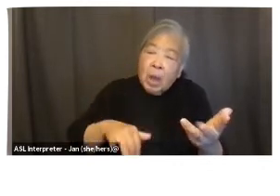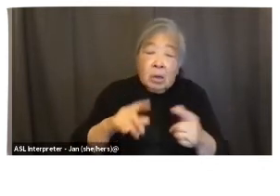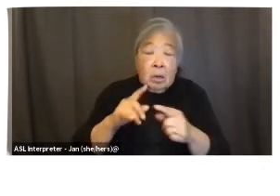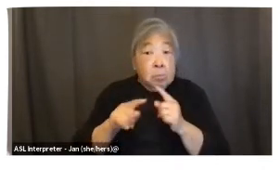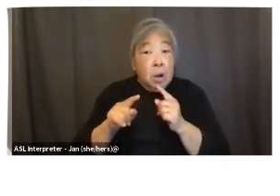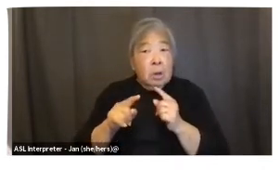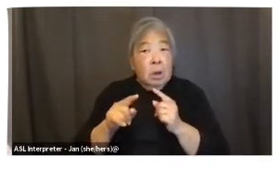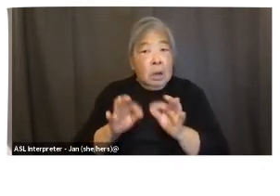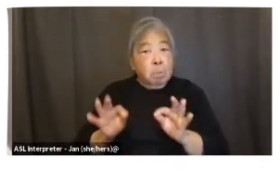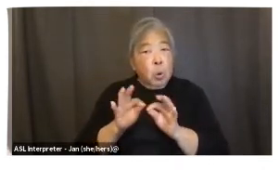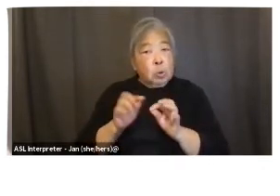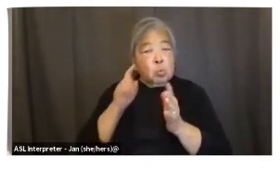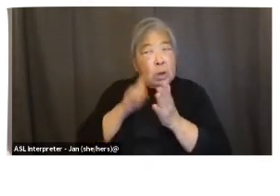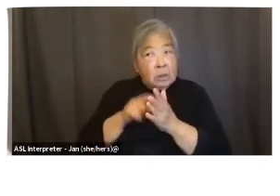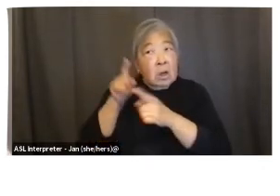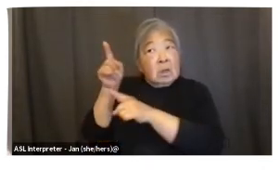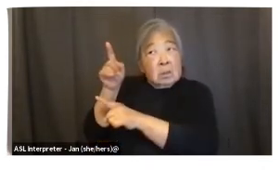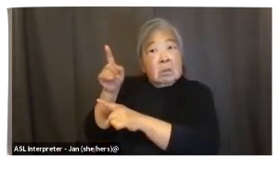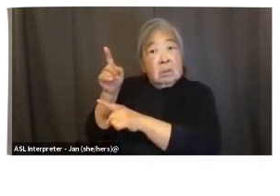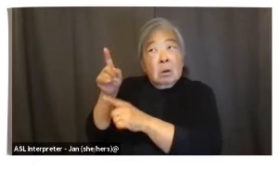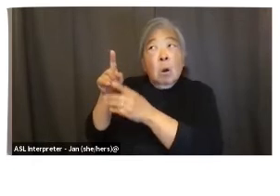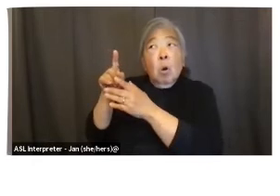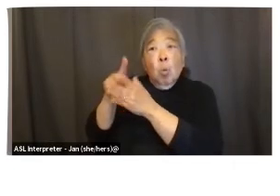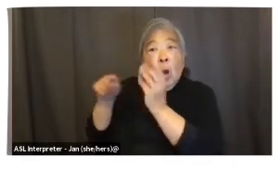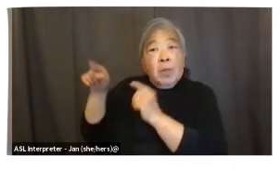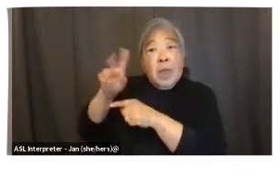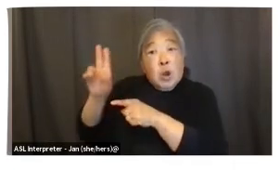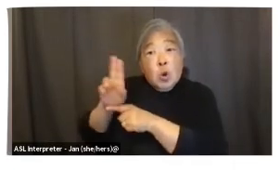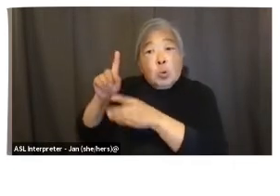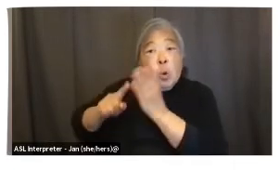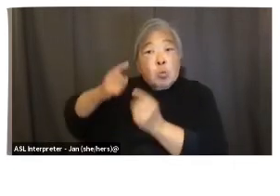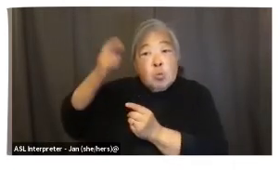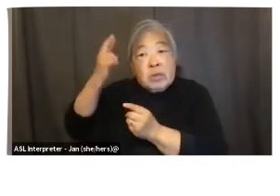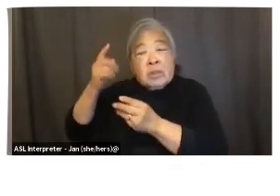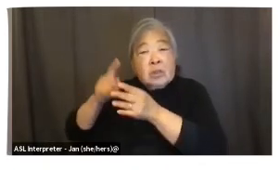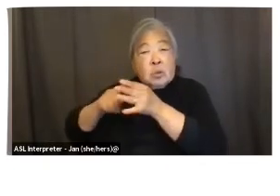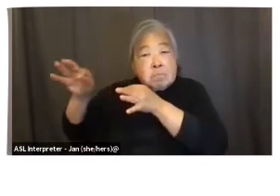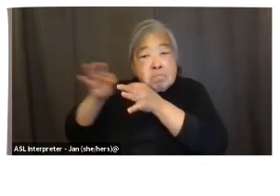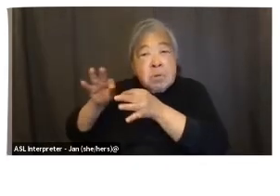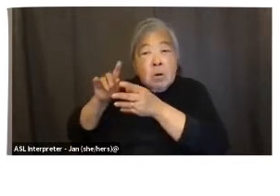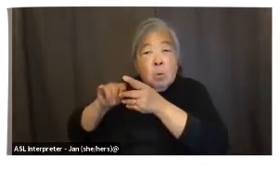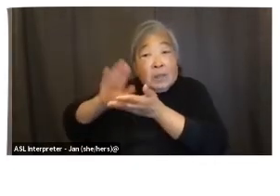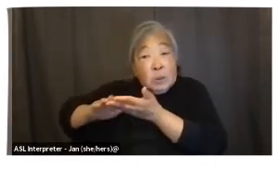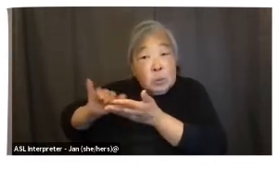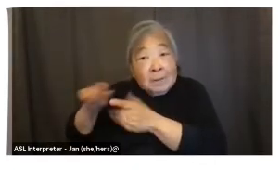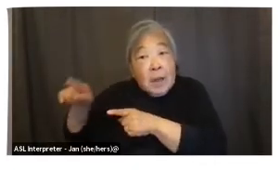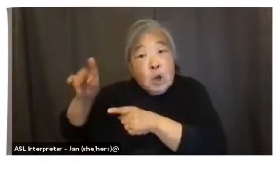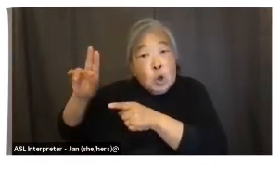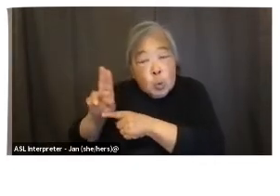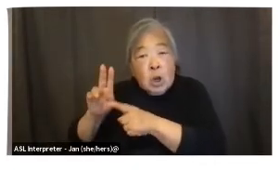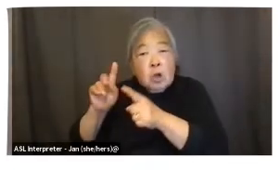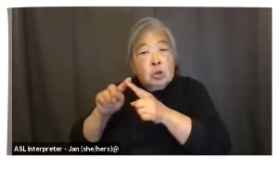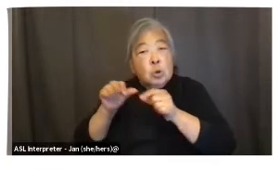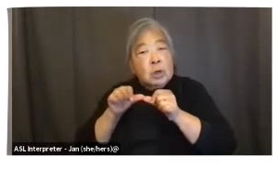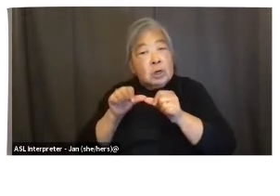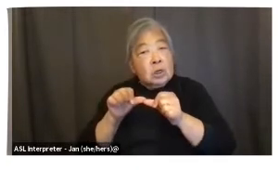tactics and the myths that are utilized in order to rectify and to continuously perpetuate white racial